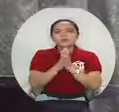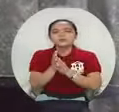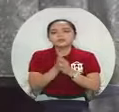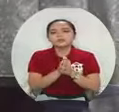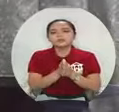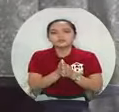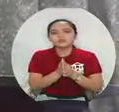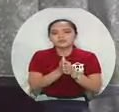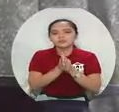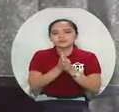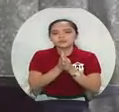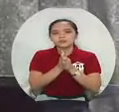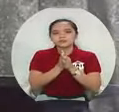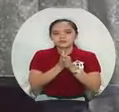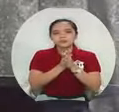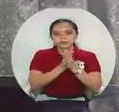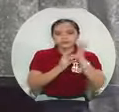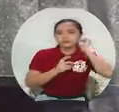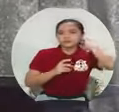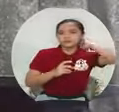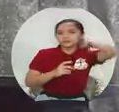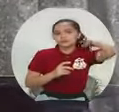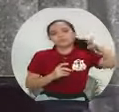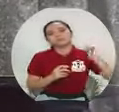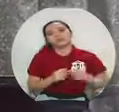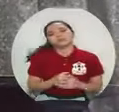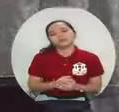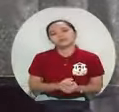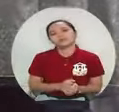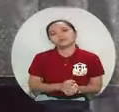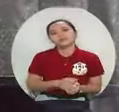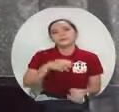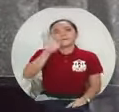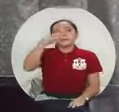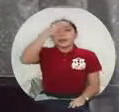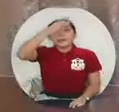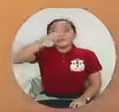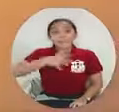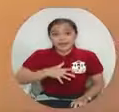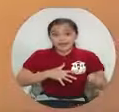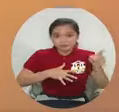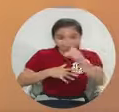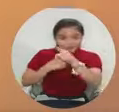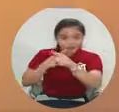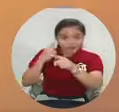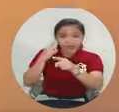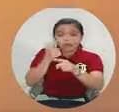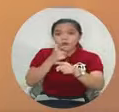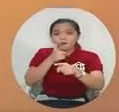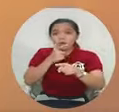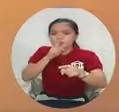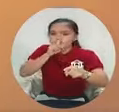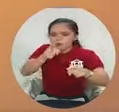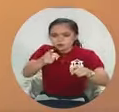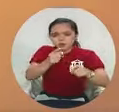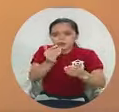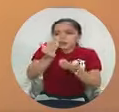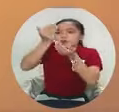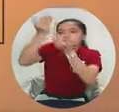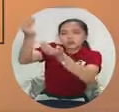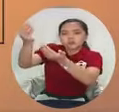on your provision and on your person. A man with commitment will be pushed